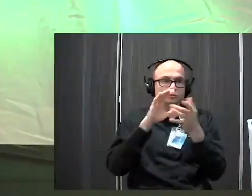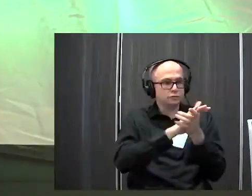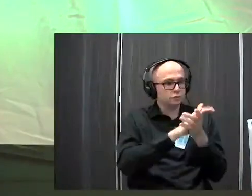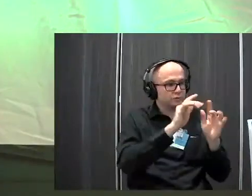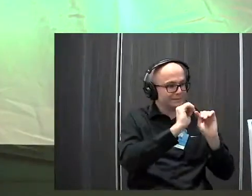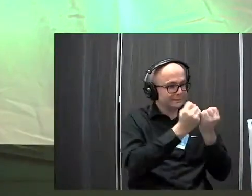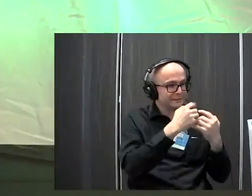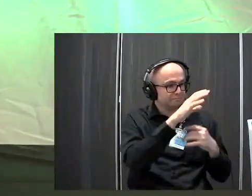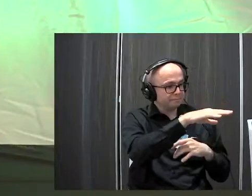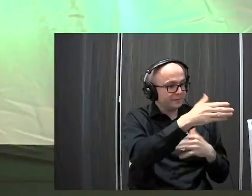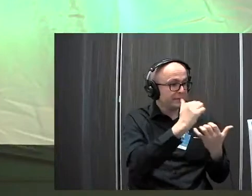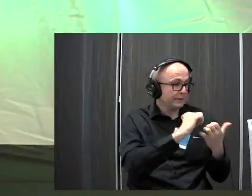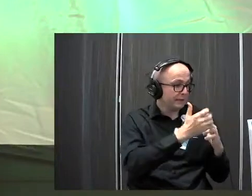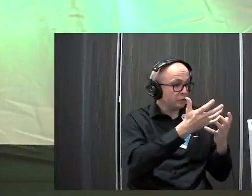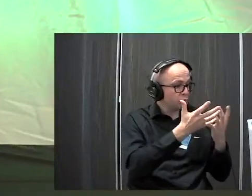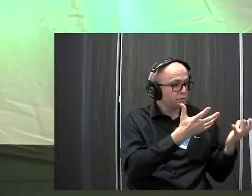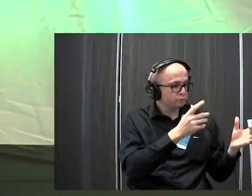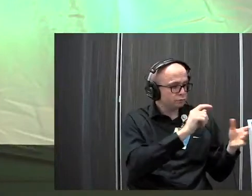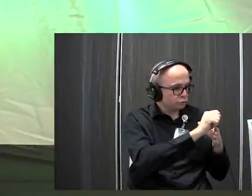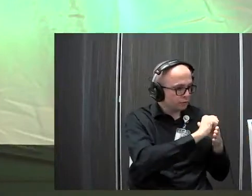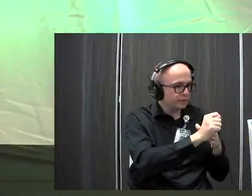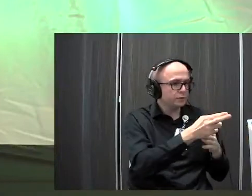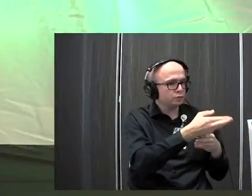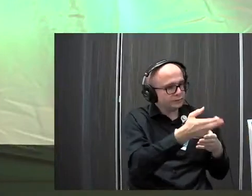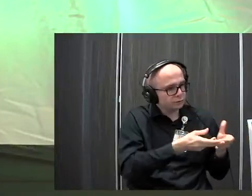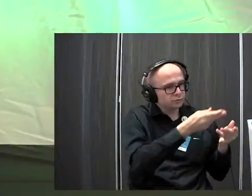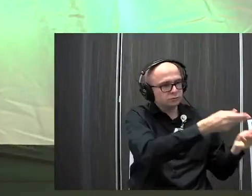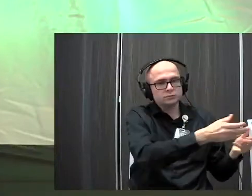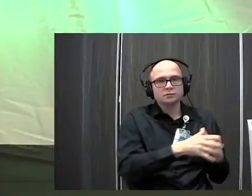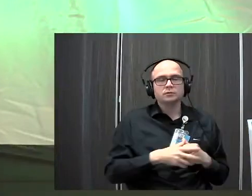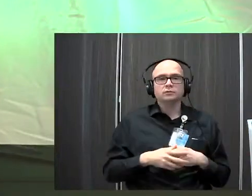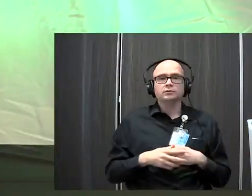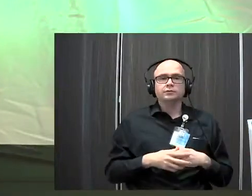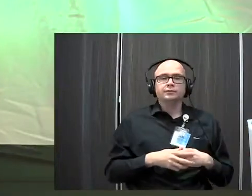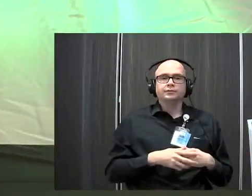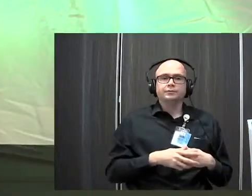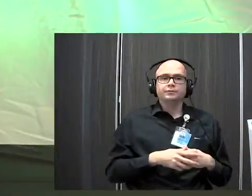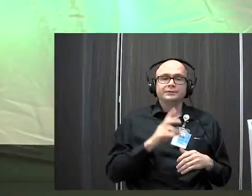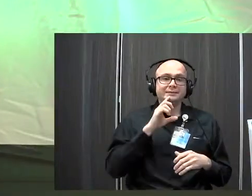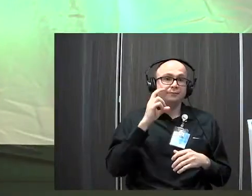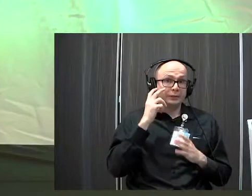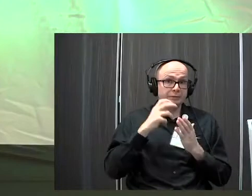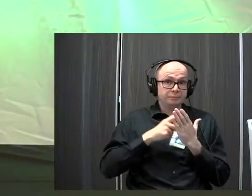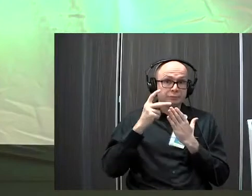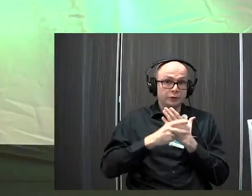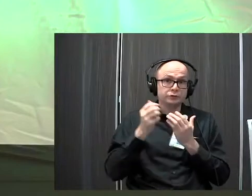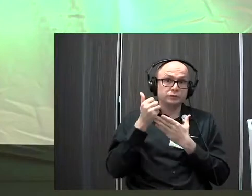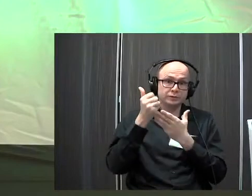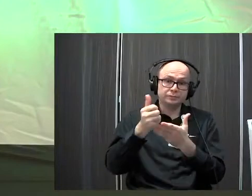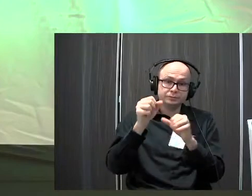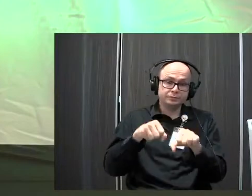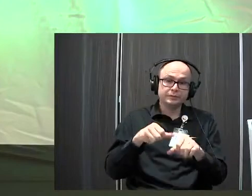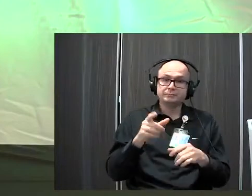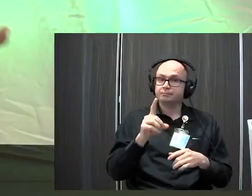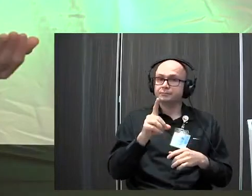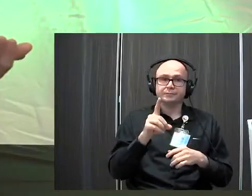we want to do this training, or hey, here's some resources. The deafblind projects will be able to help you facilitate that, but